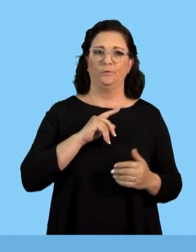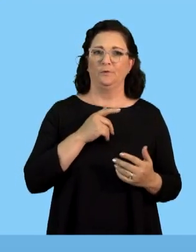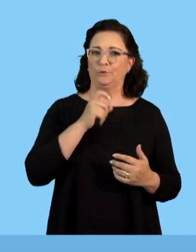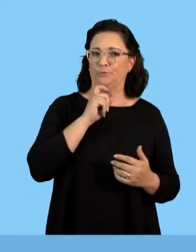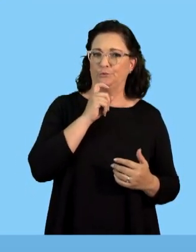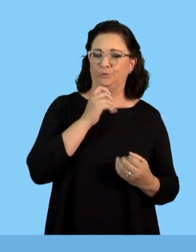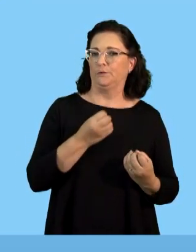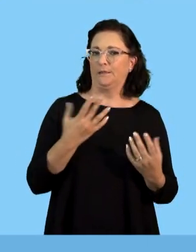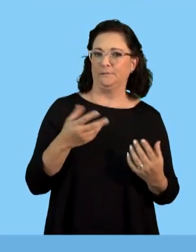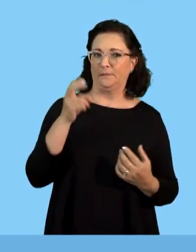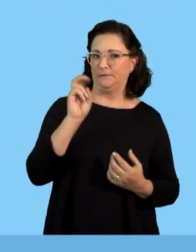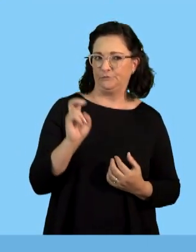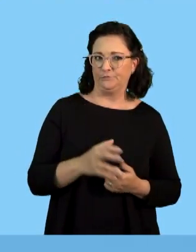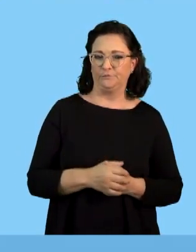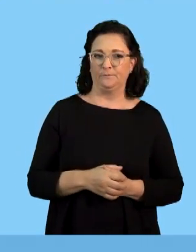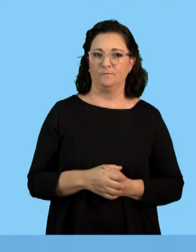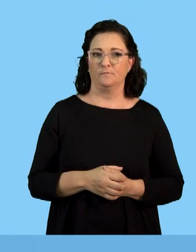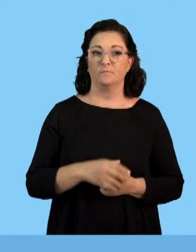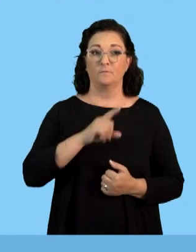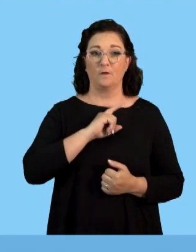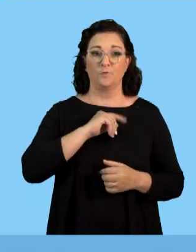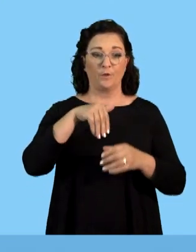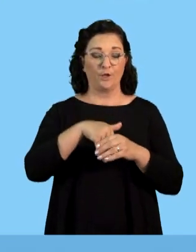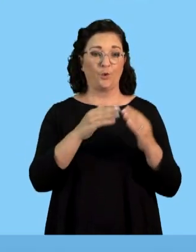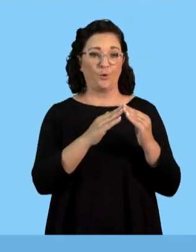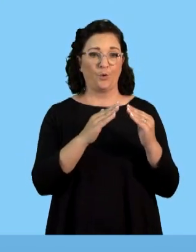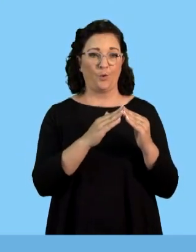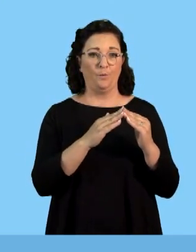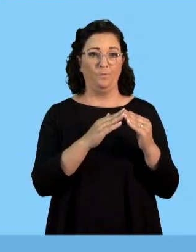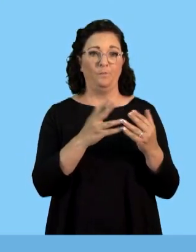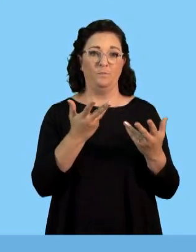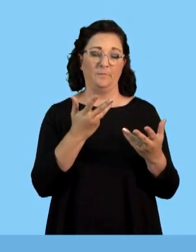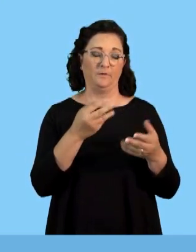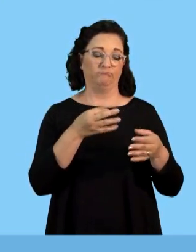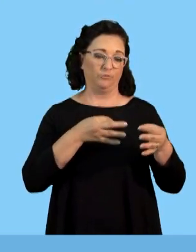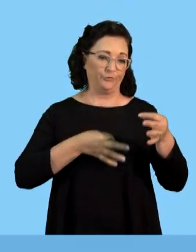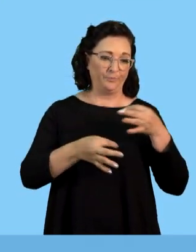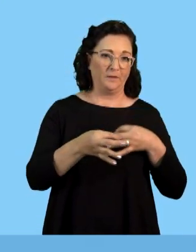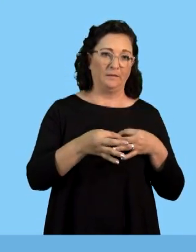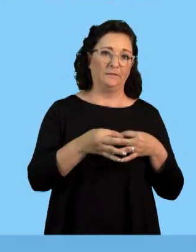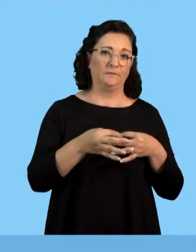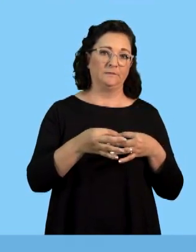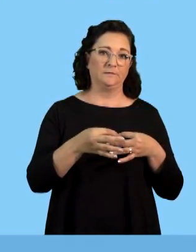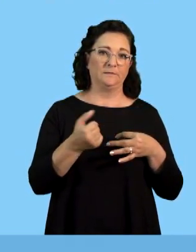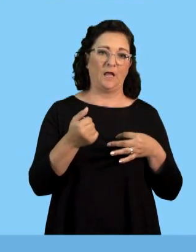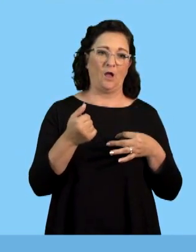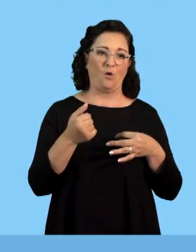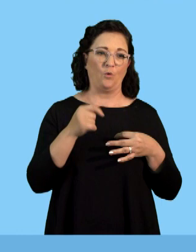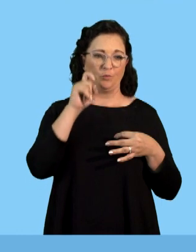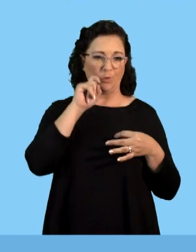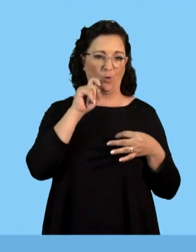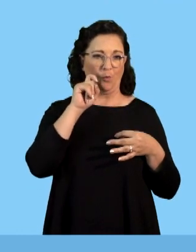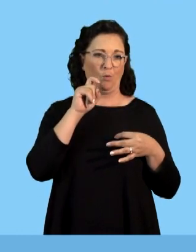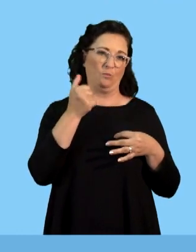do not use as much electricity. So you'll find that at home, sometimes we're going to be replacing these incandescent lights